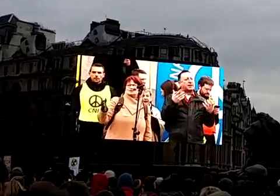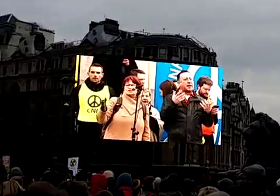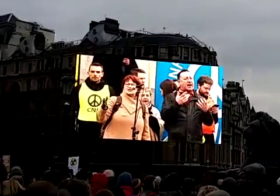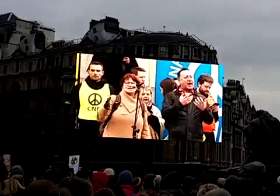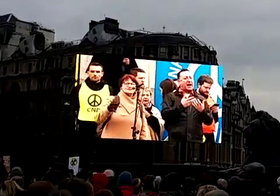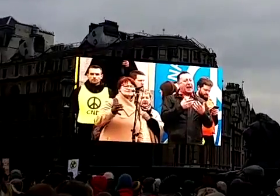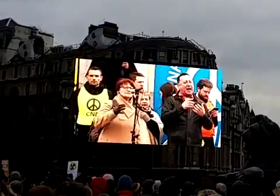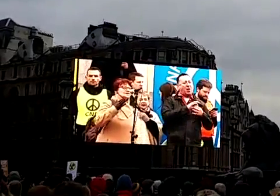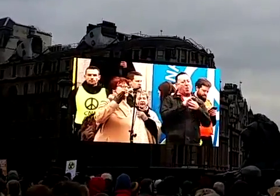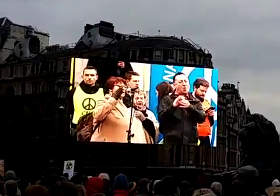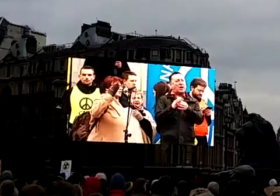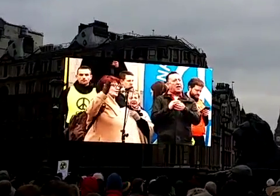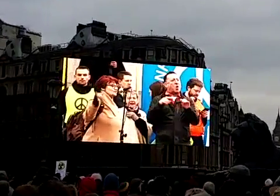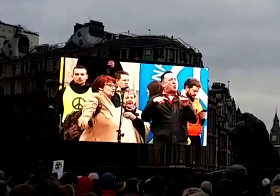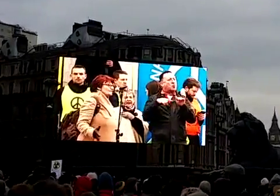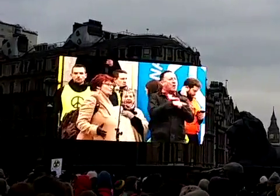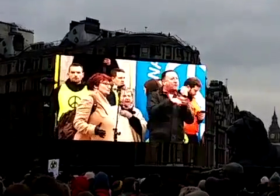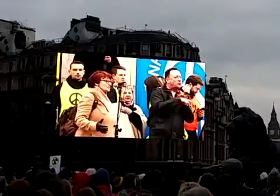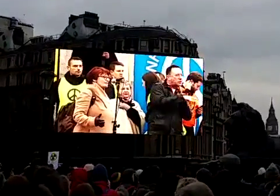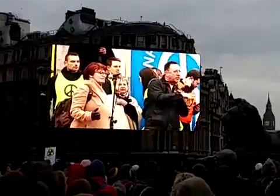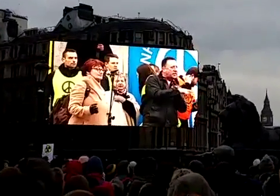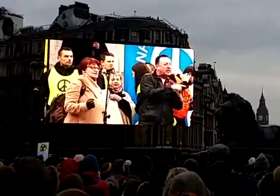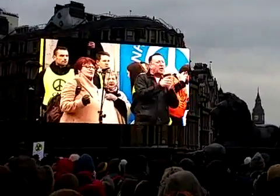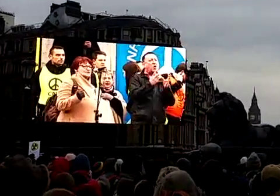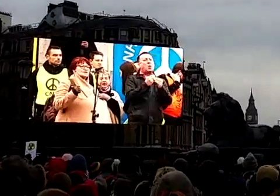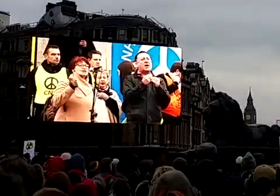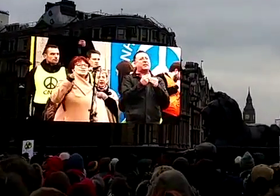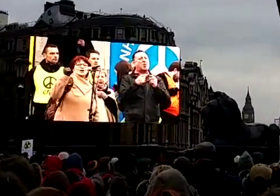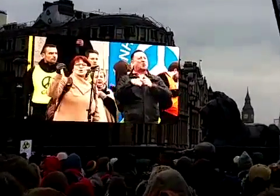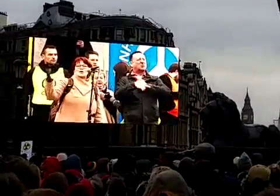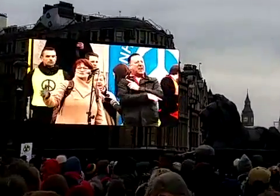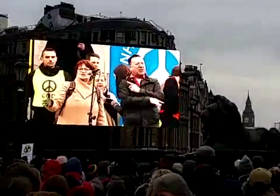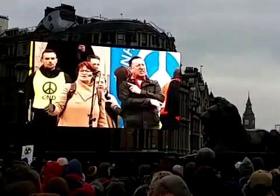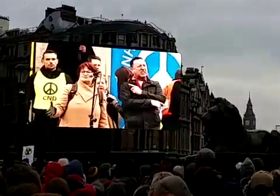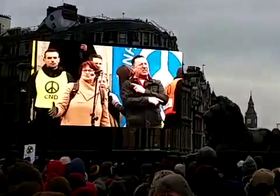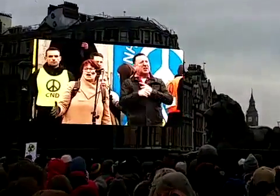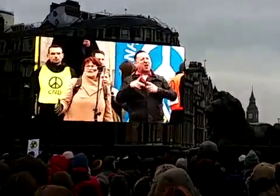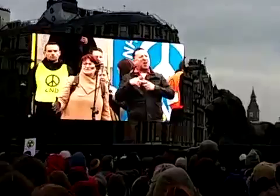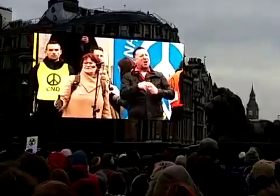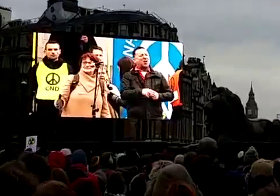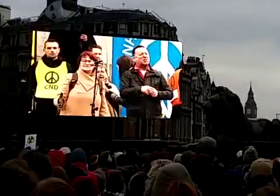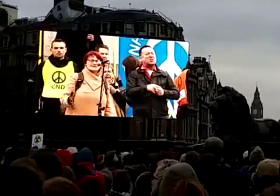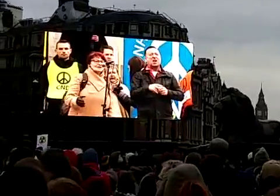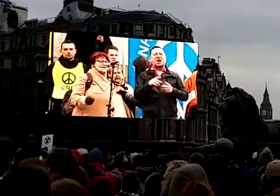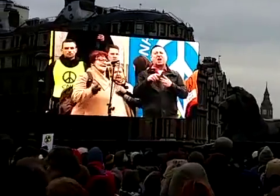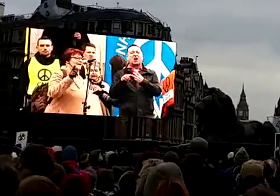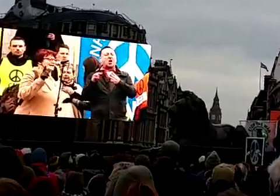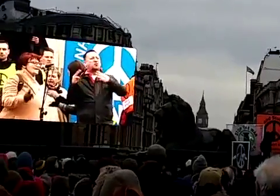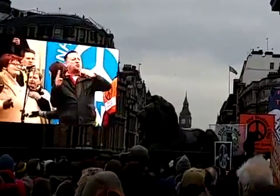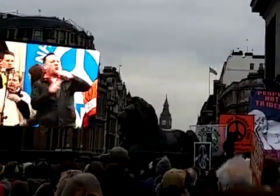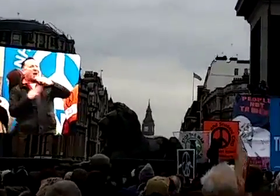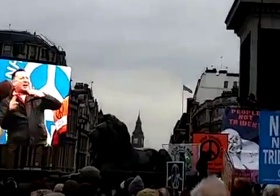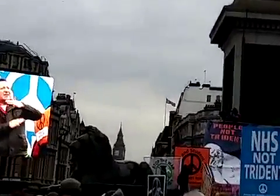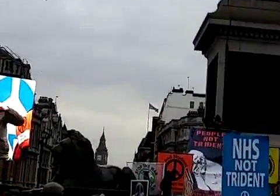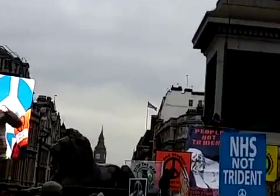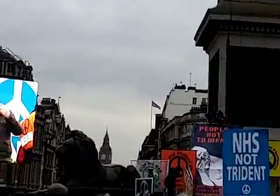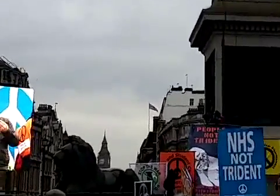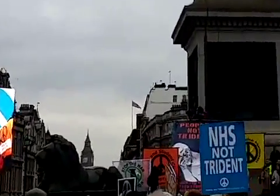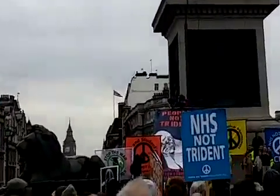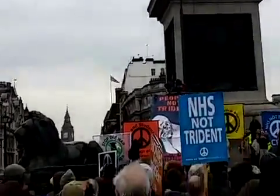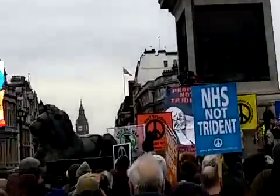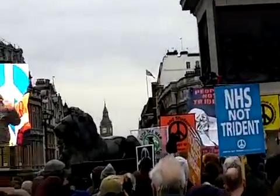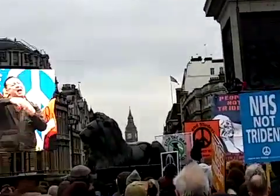of refugees, the question of austerity, the question of Trident? It is